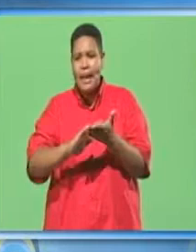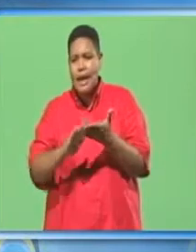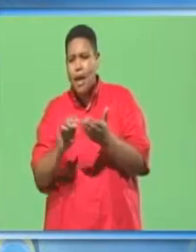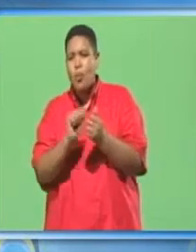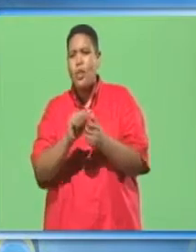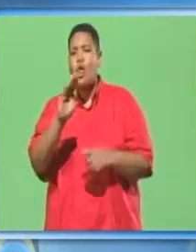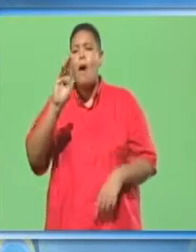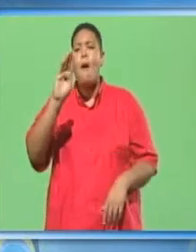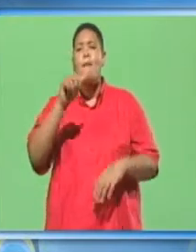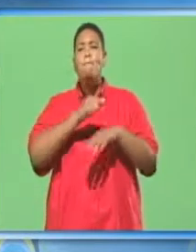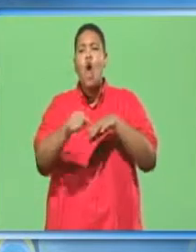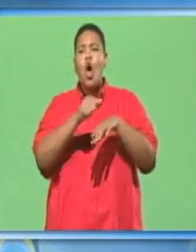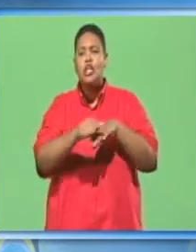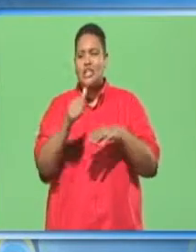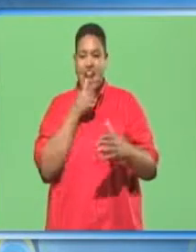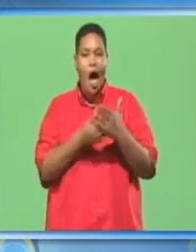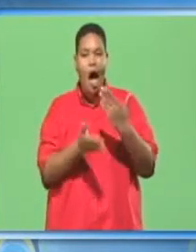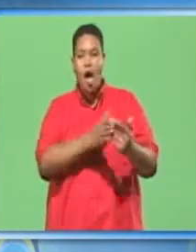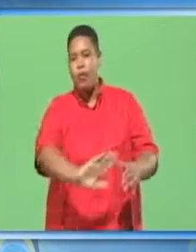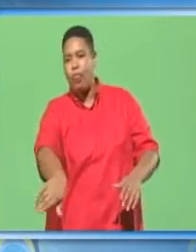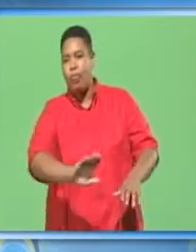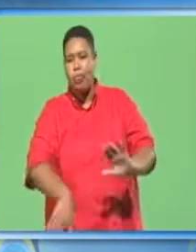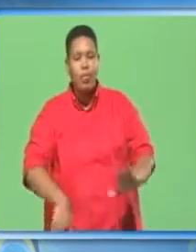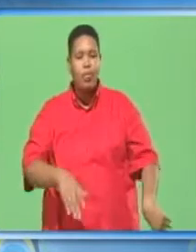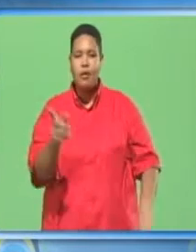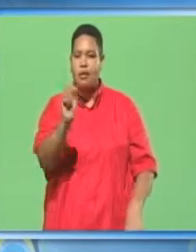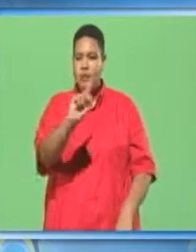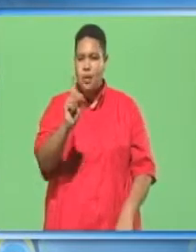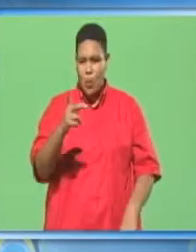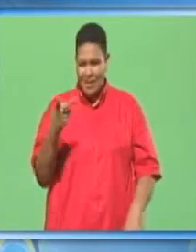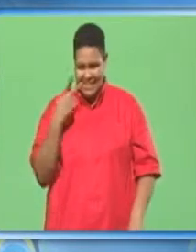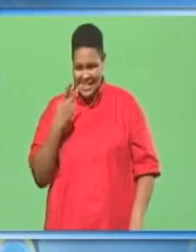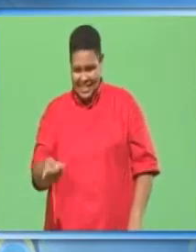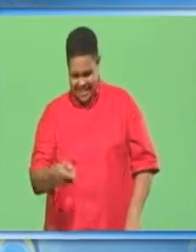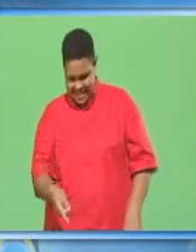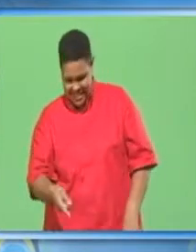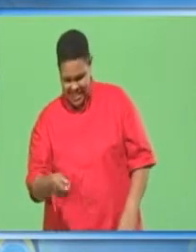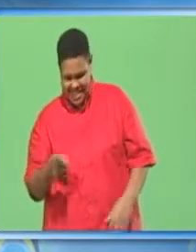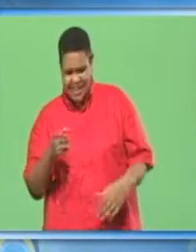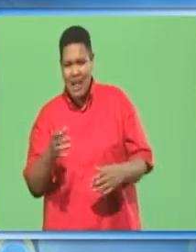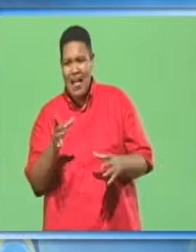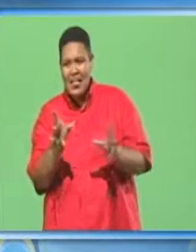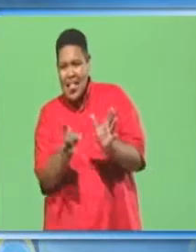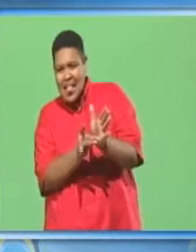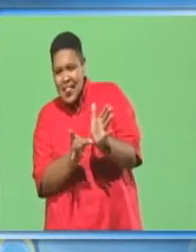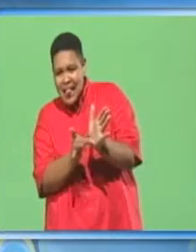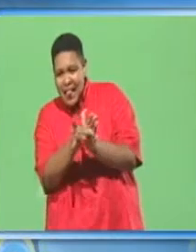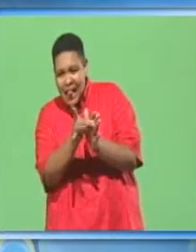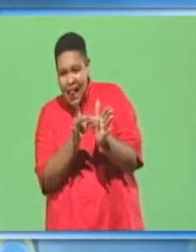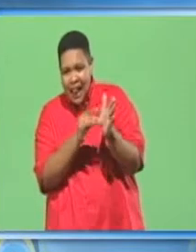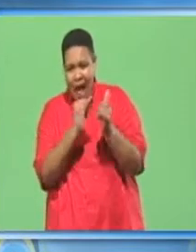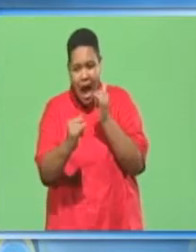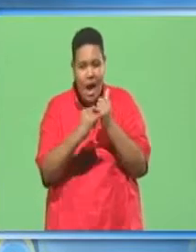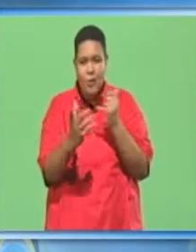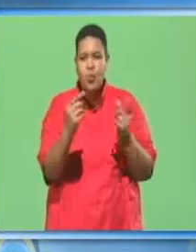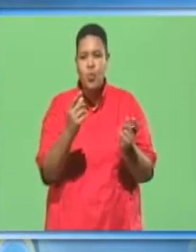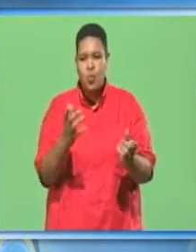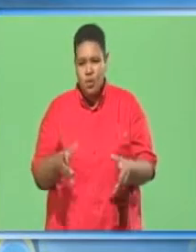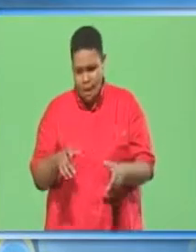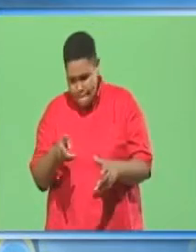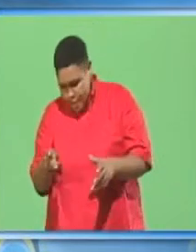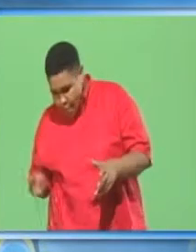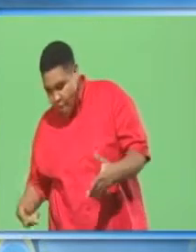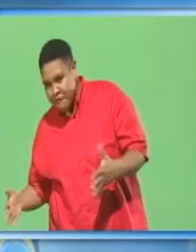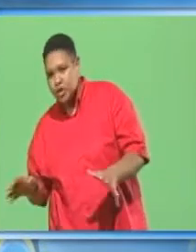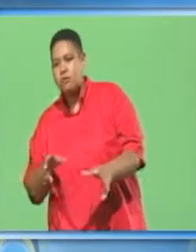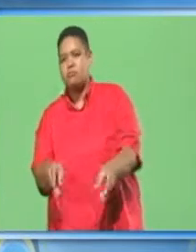your hands. When you see resin buildup, unplug the electrical cord, remove the blade and scrub the blade with